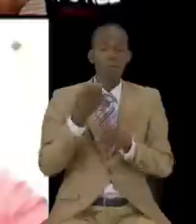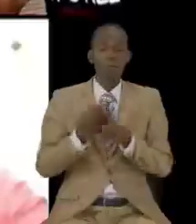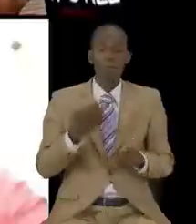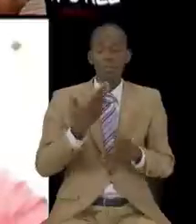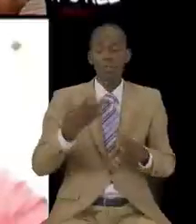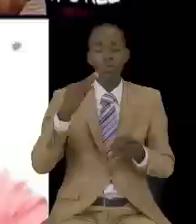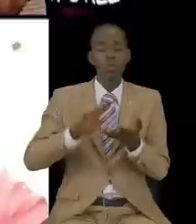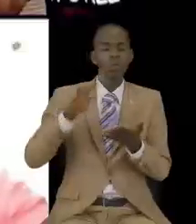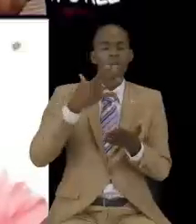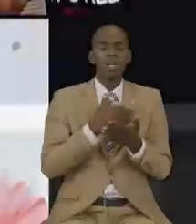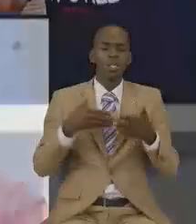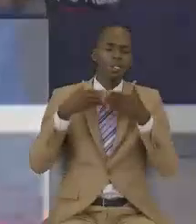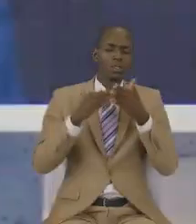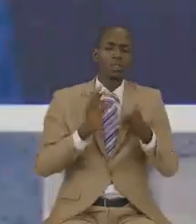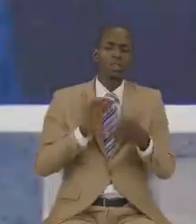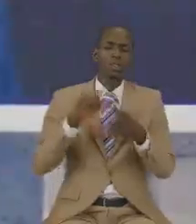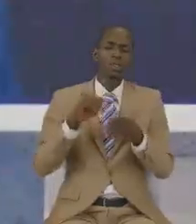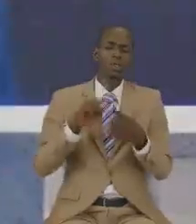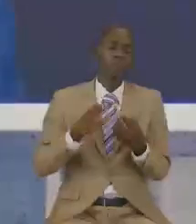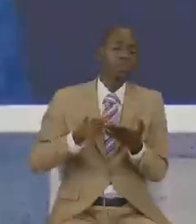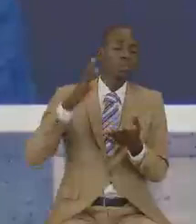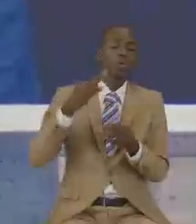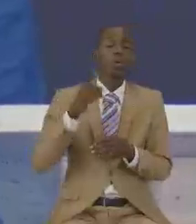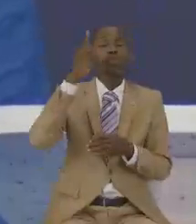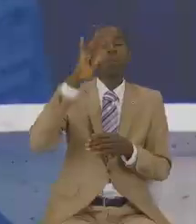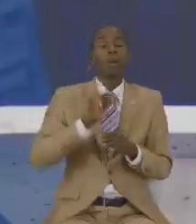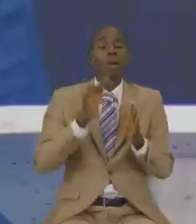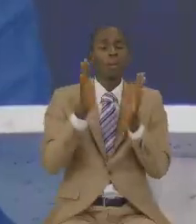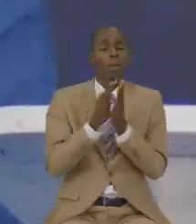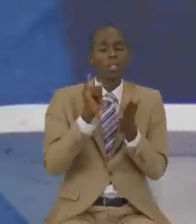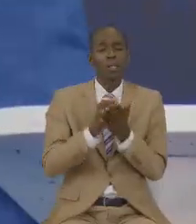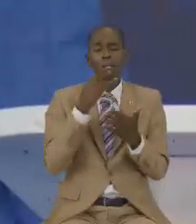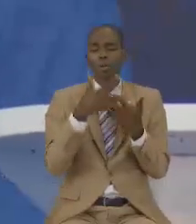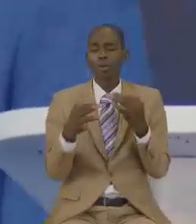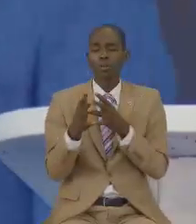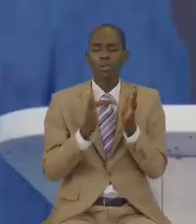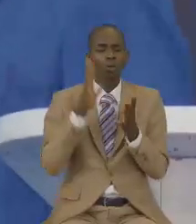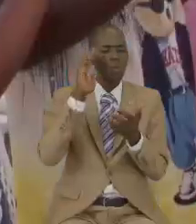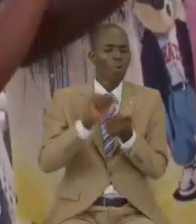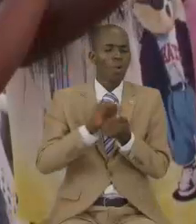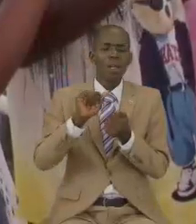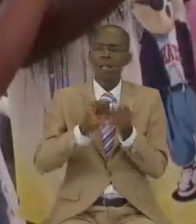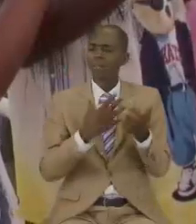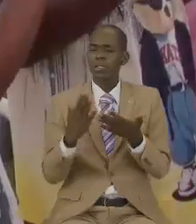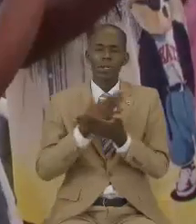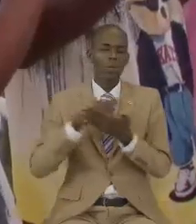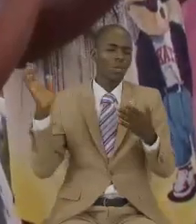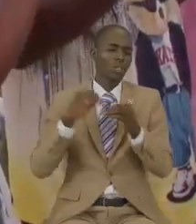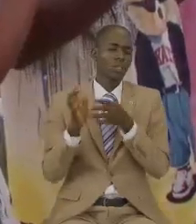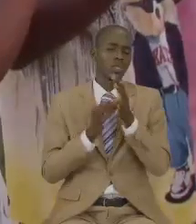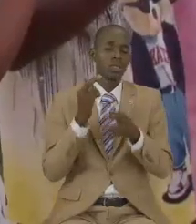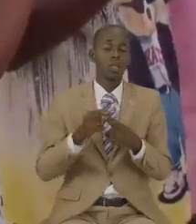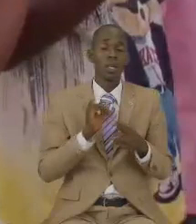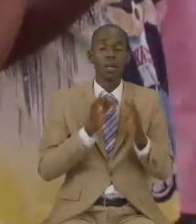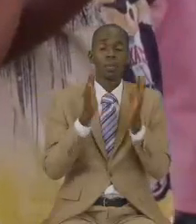living to the glory of God. I pray the blood of Jesus will wash everything away in Jesus' name. I pray,